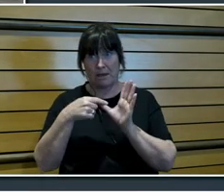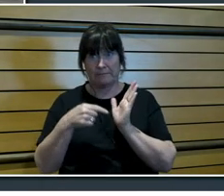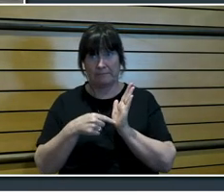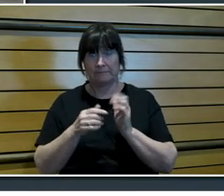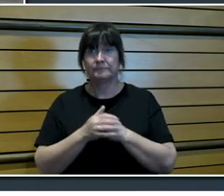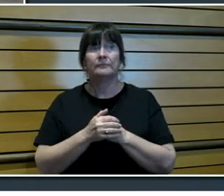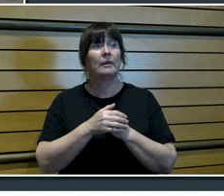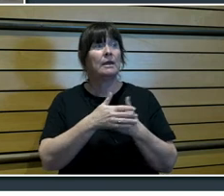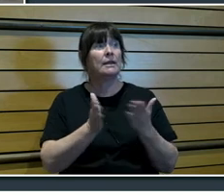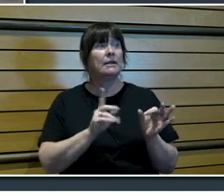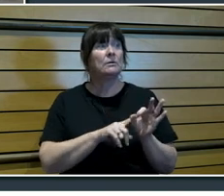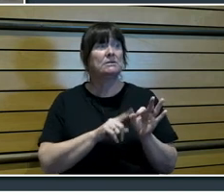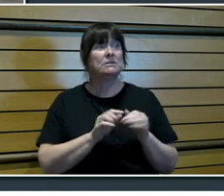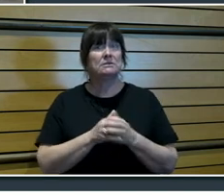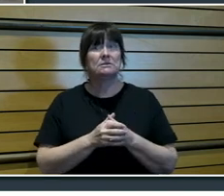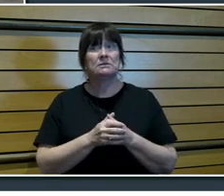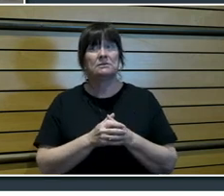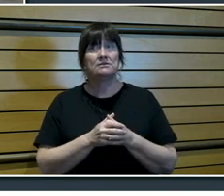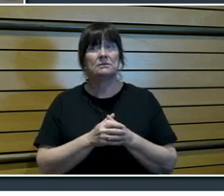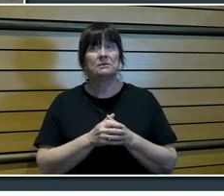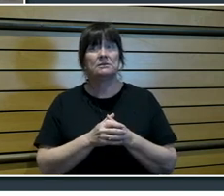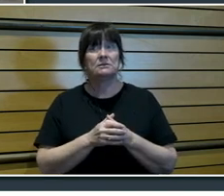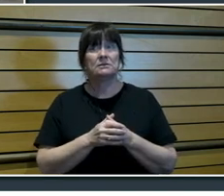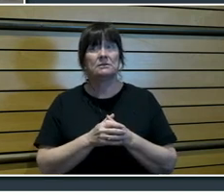Do councillors have any questions for Pat?